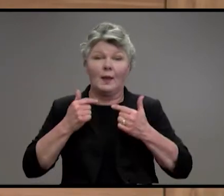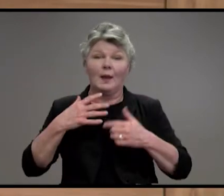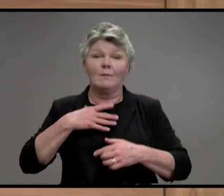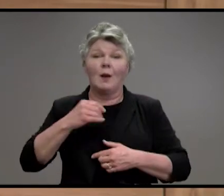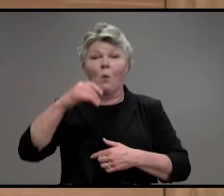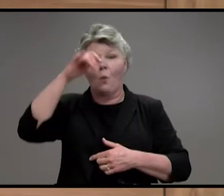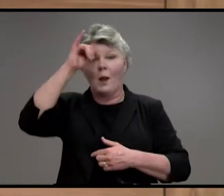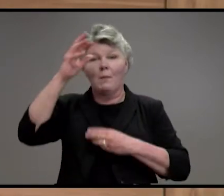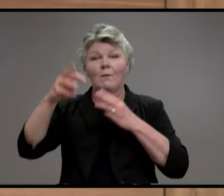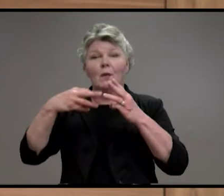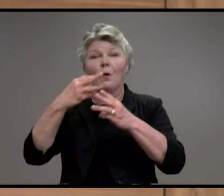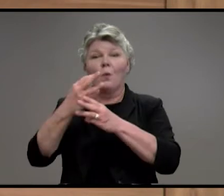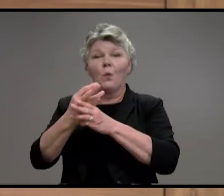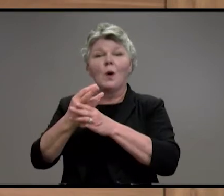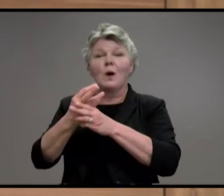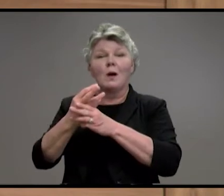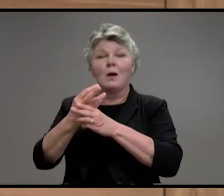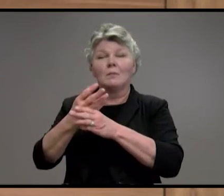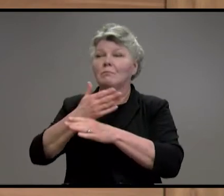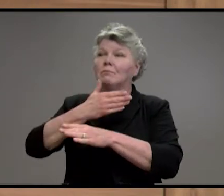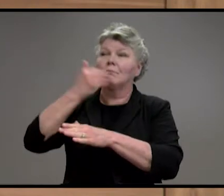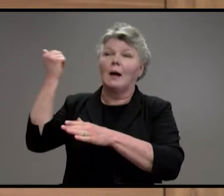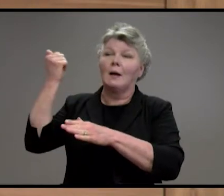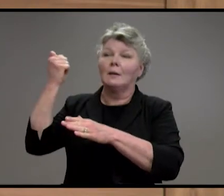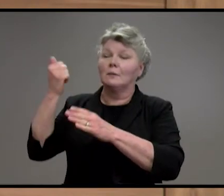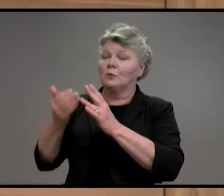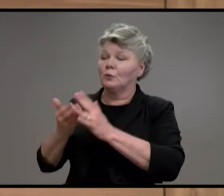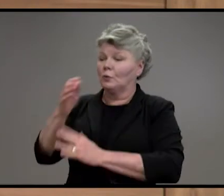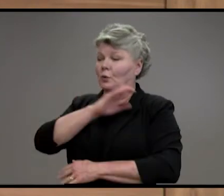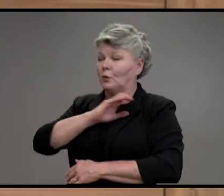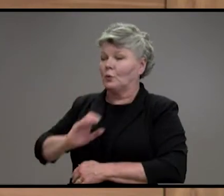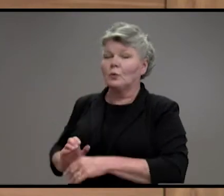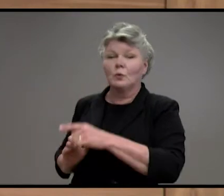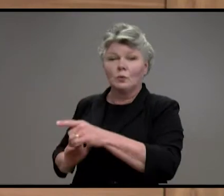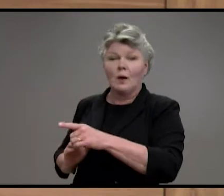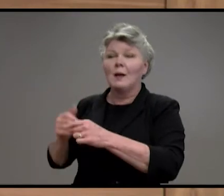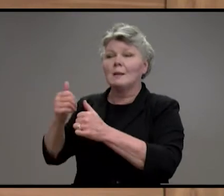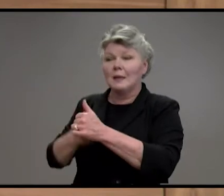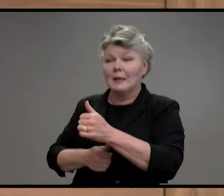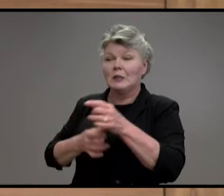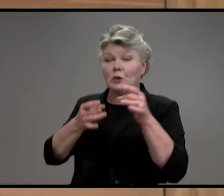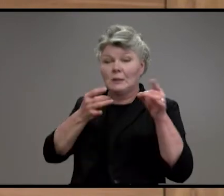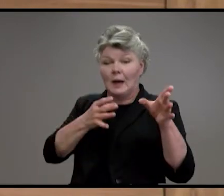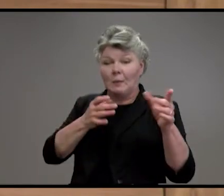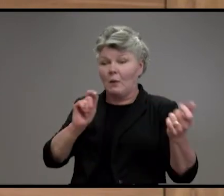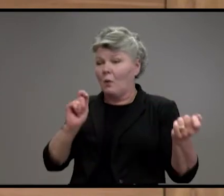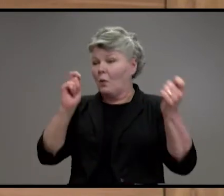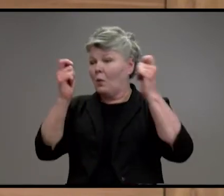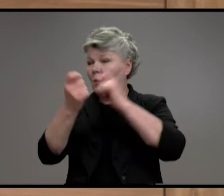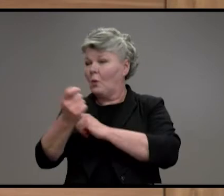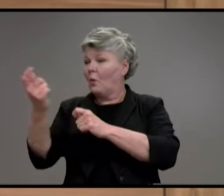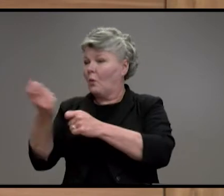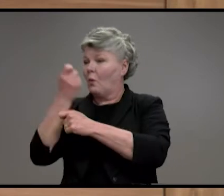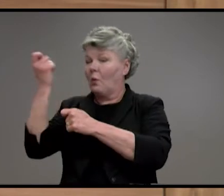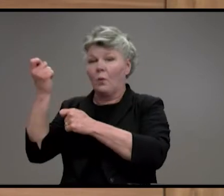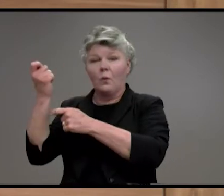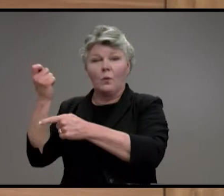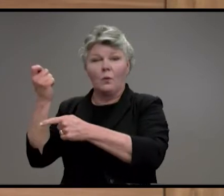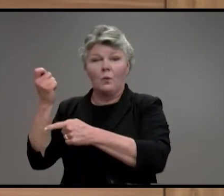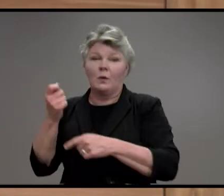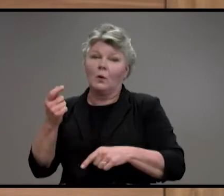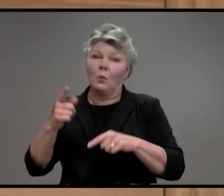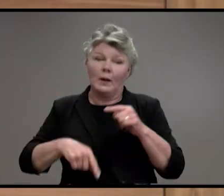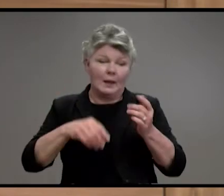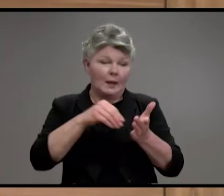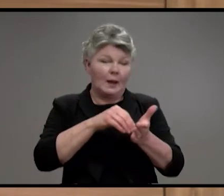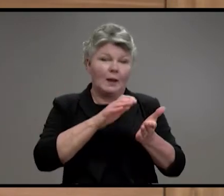kind. In Christ, every tragedy is transformed to triumph. Because, while we can't write the ending